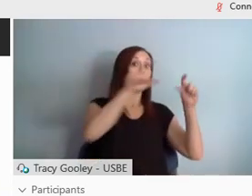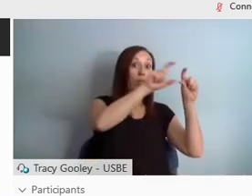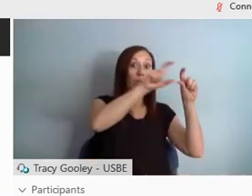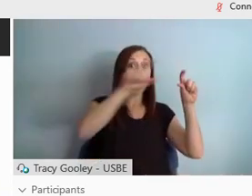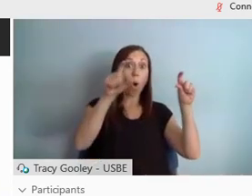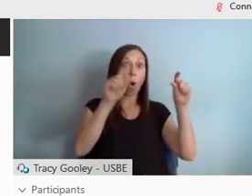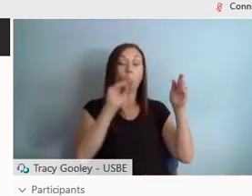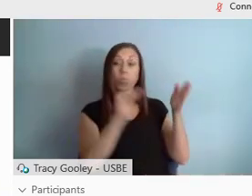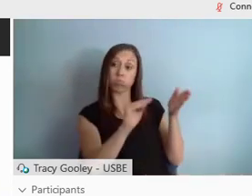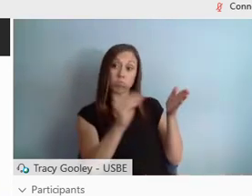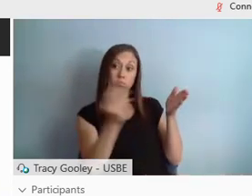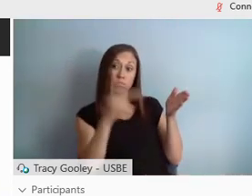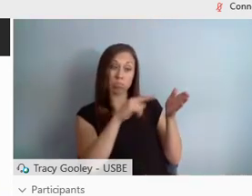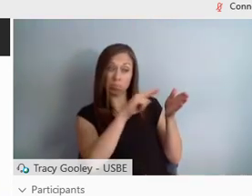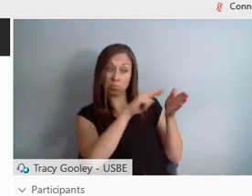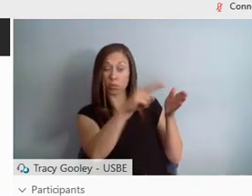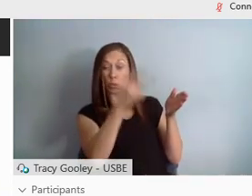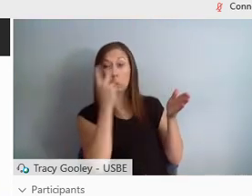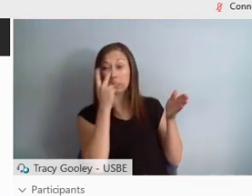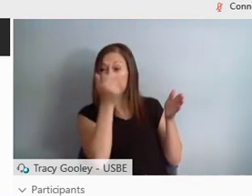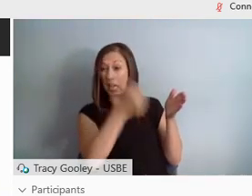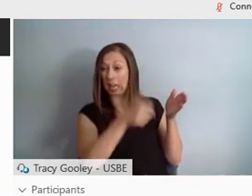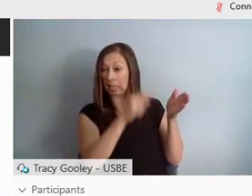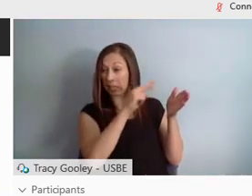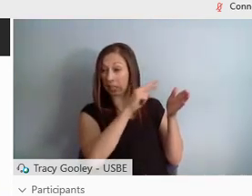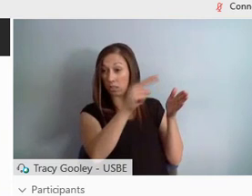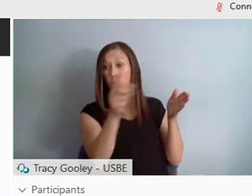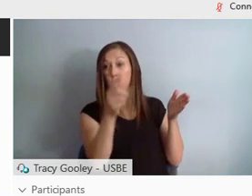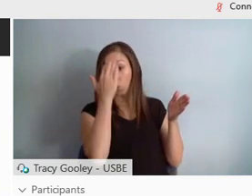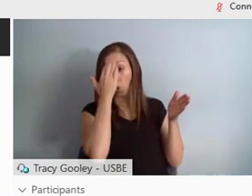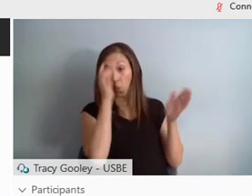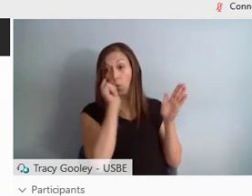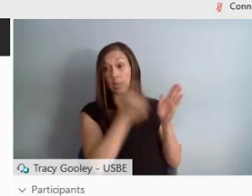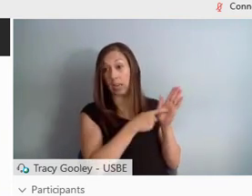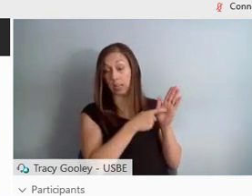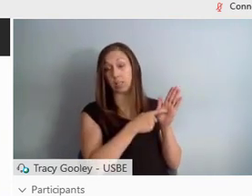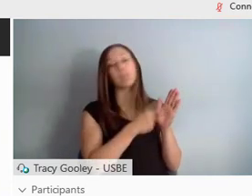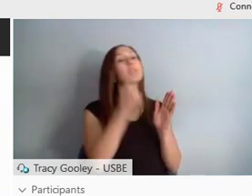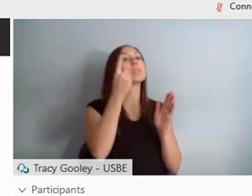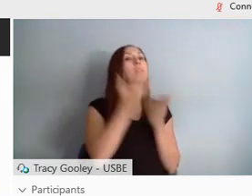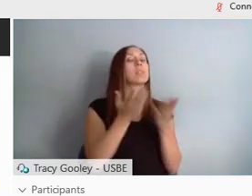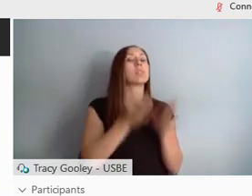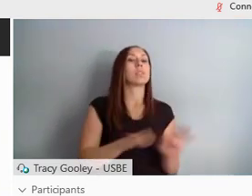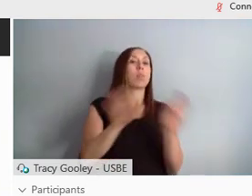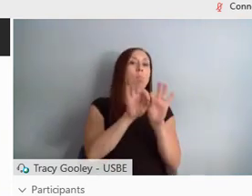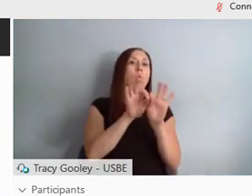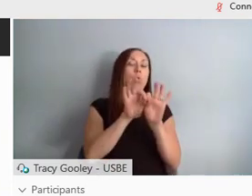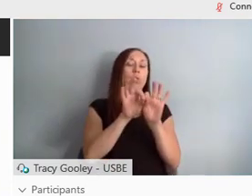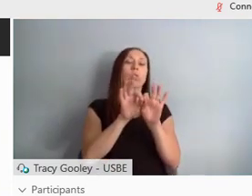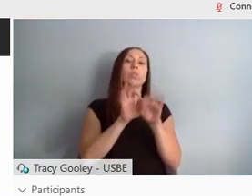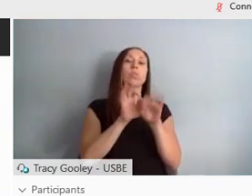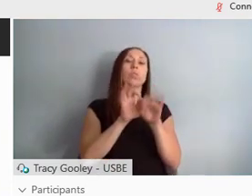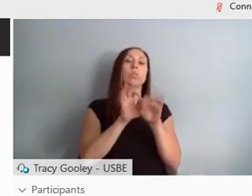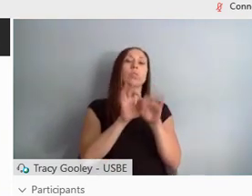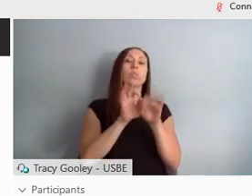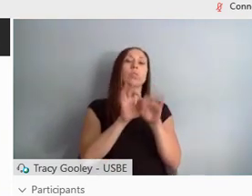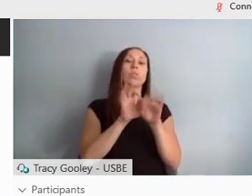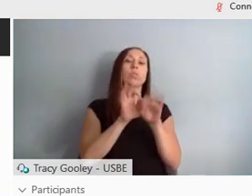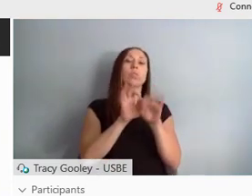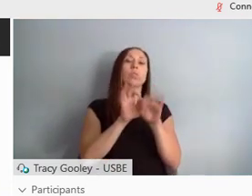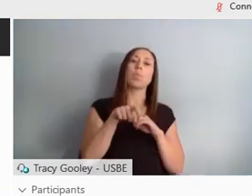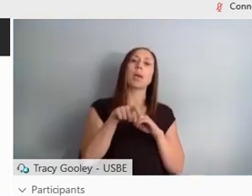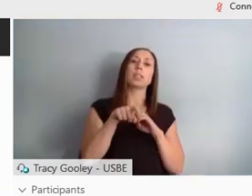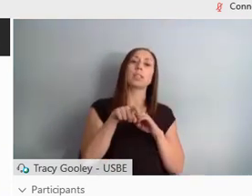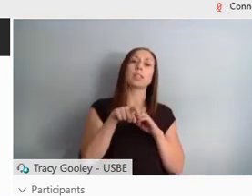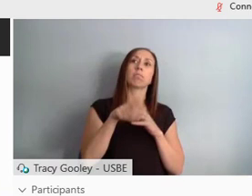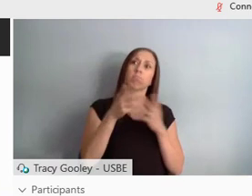and repeat that same instruction for all remaining rows. The one thing that's important to note here is that you have to give